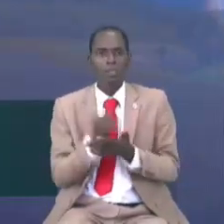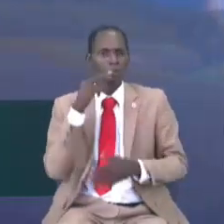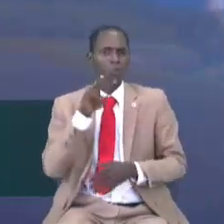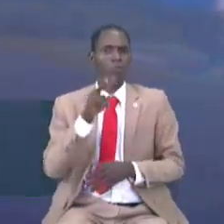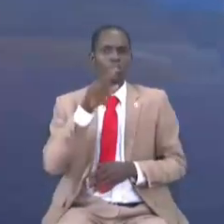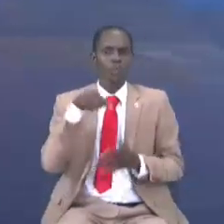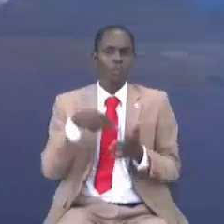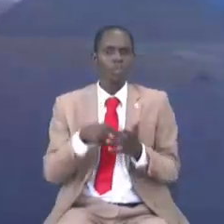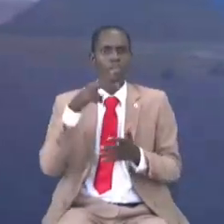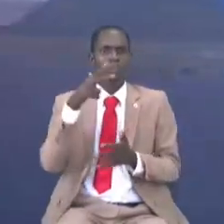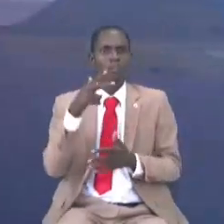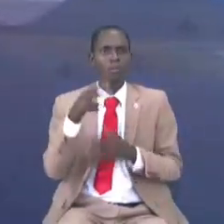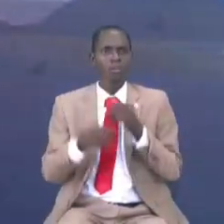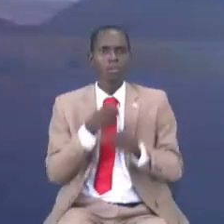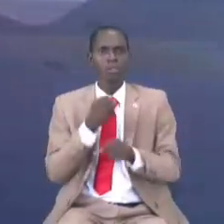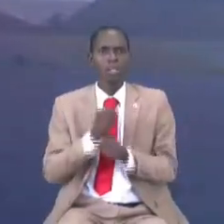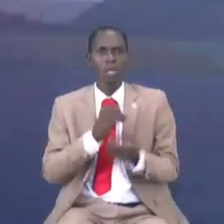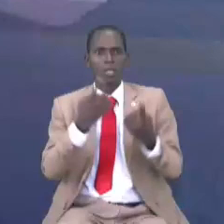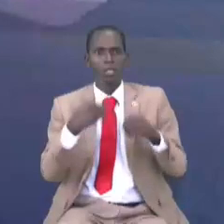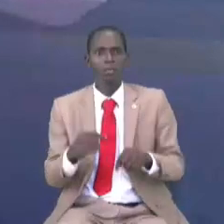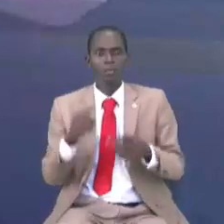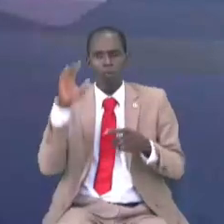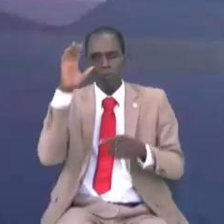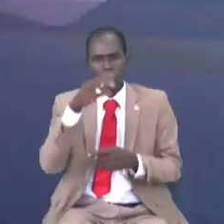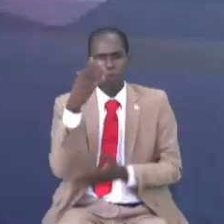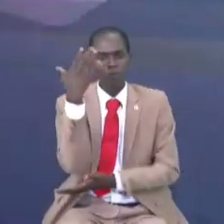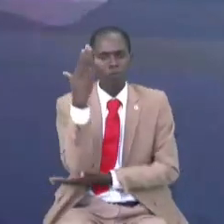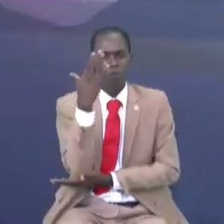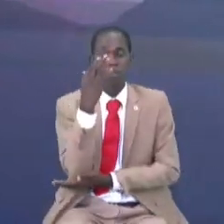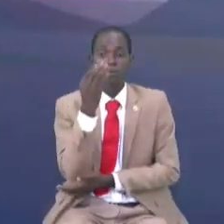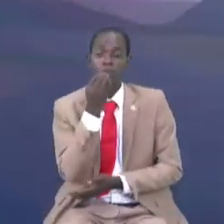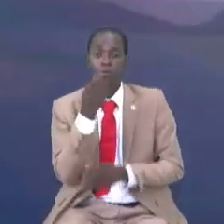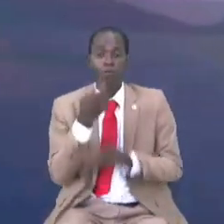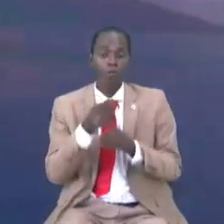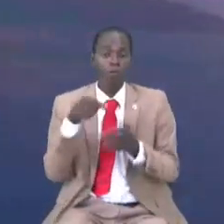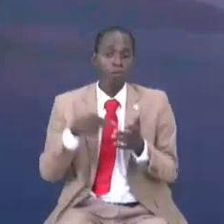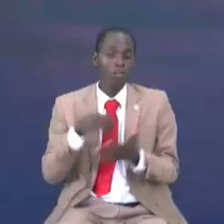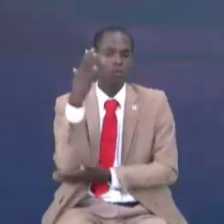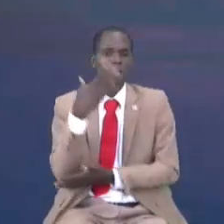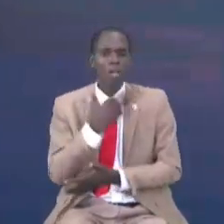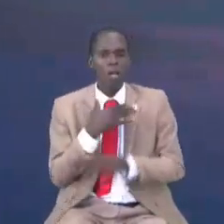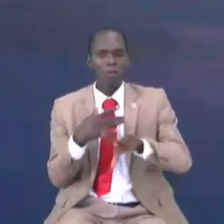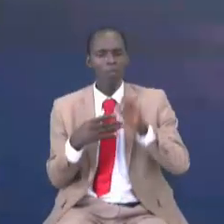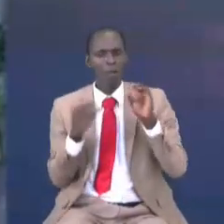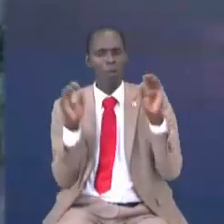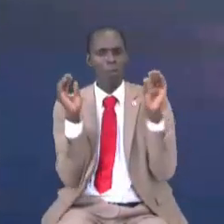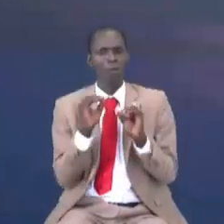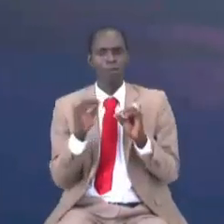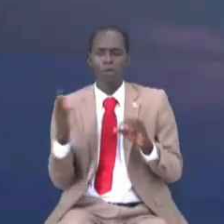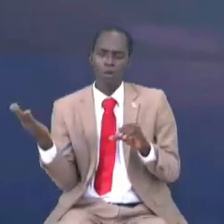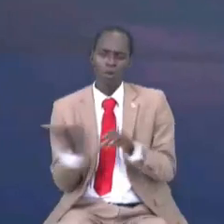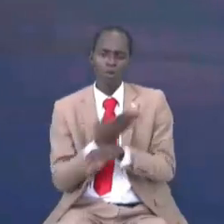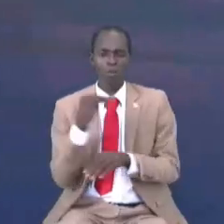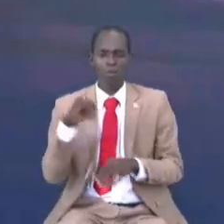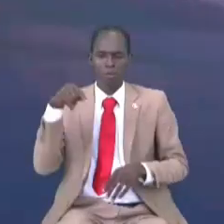tree and find none. Cut it down while cumbereth it the ground. And then in